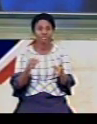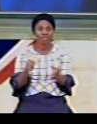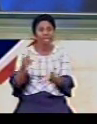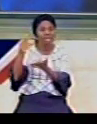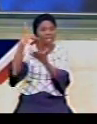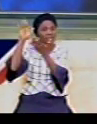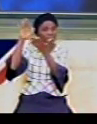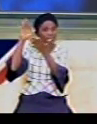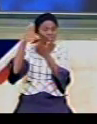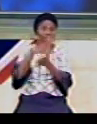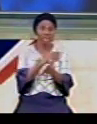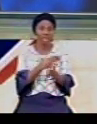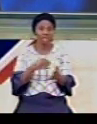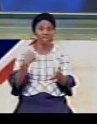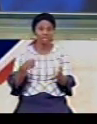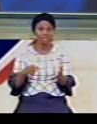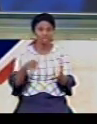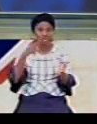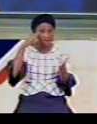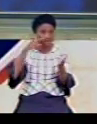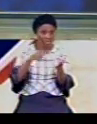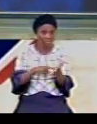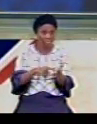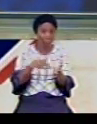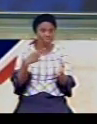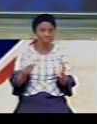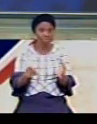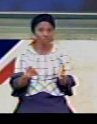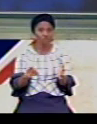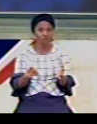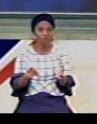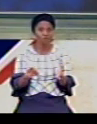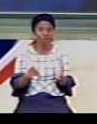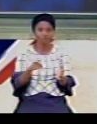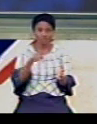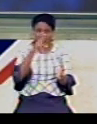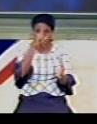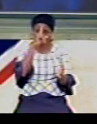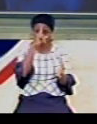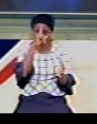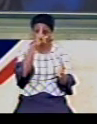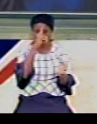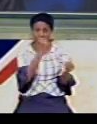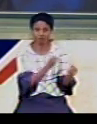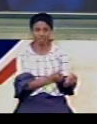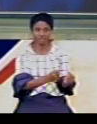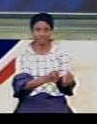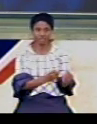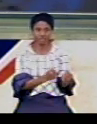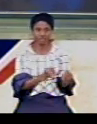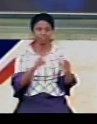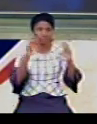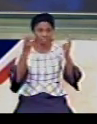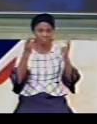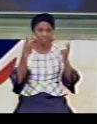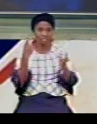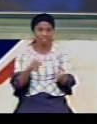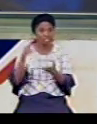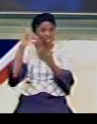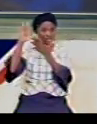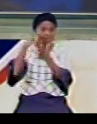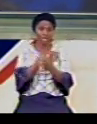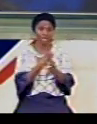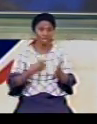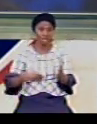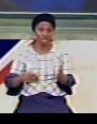expectation and realization of faith. The expectation and the